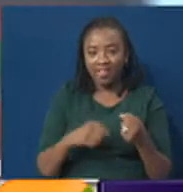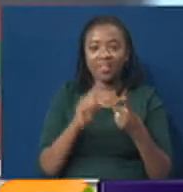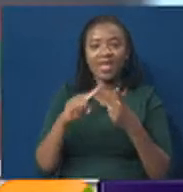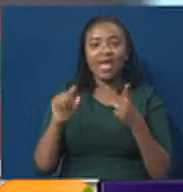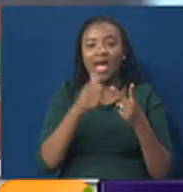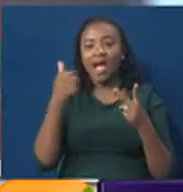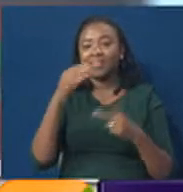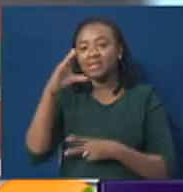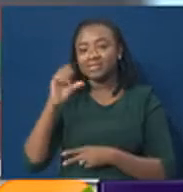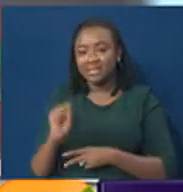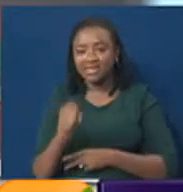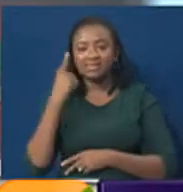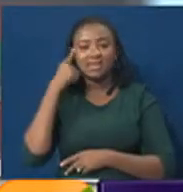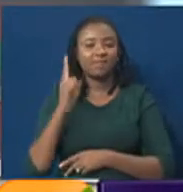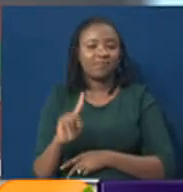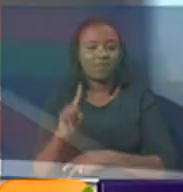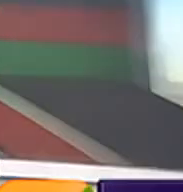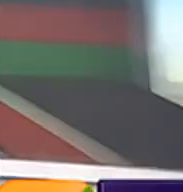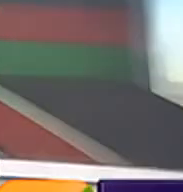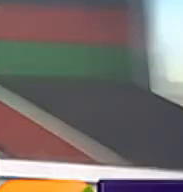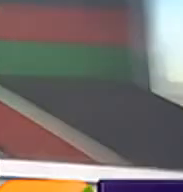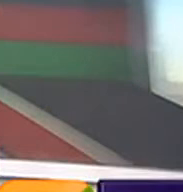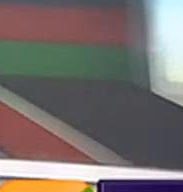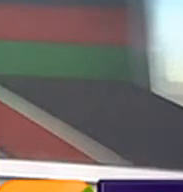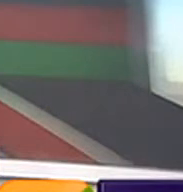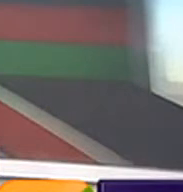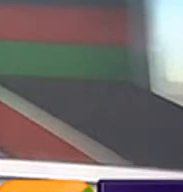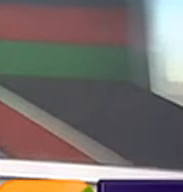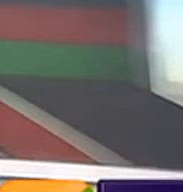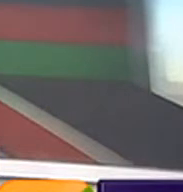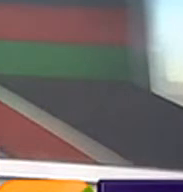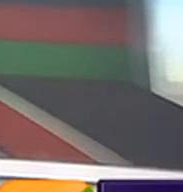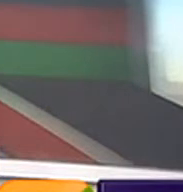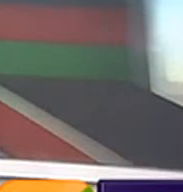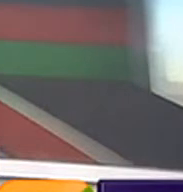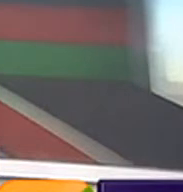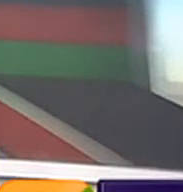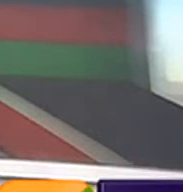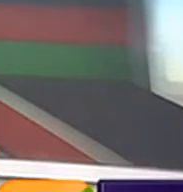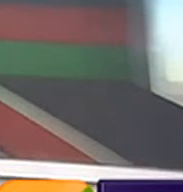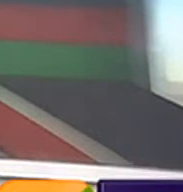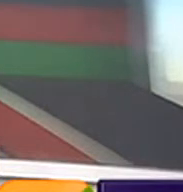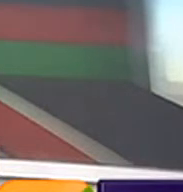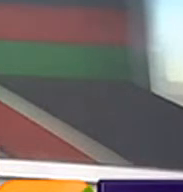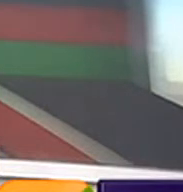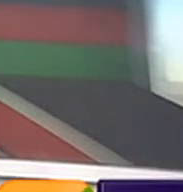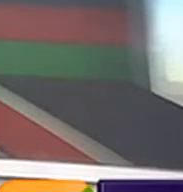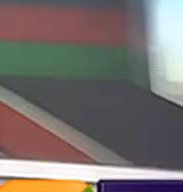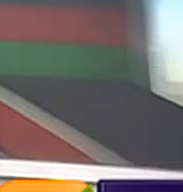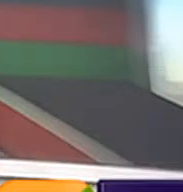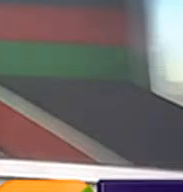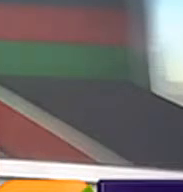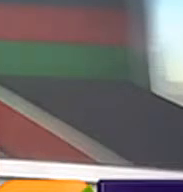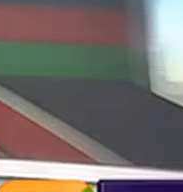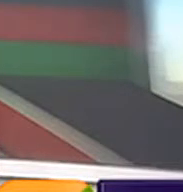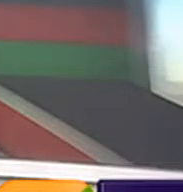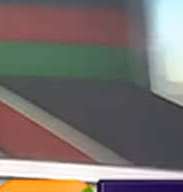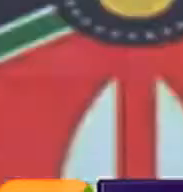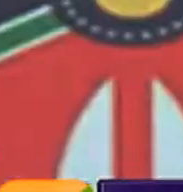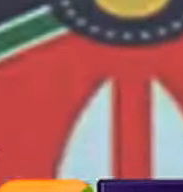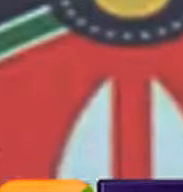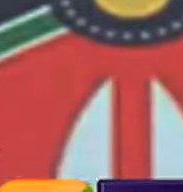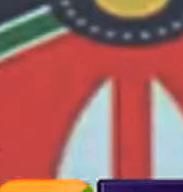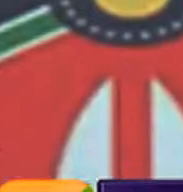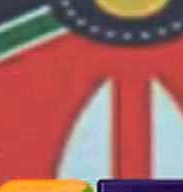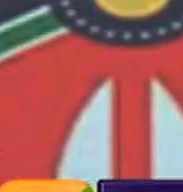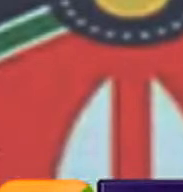pamoja nasi na vile vile Waziri Simon Chulugui. Tunasema asante kwa mchango wenu. Ingia kwa boma yangu kwa ile wananchi waweze kujua. Kwa